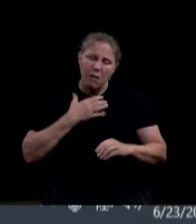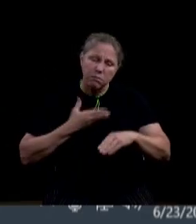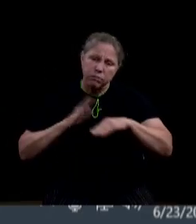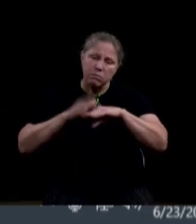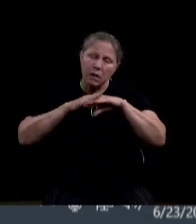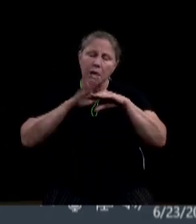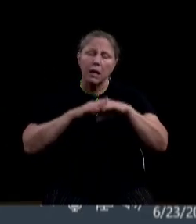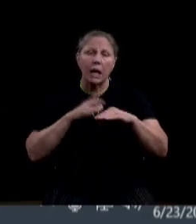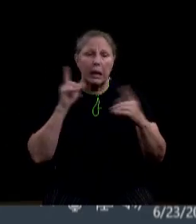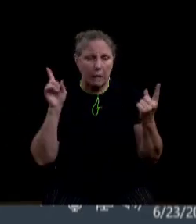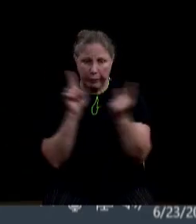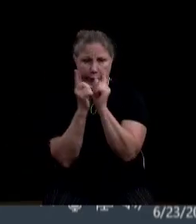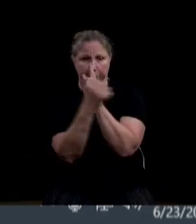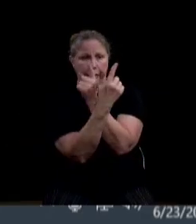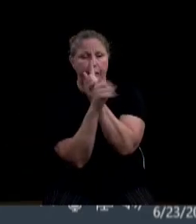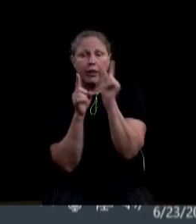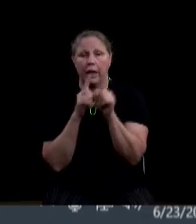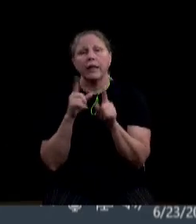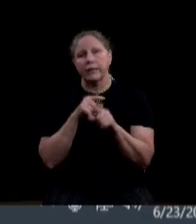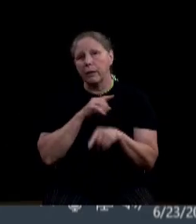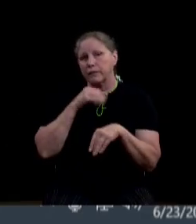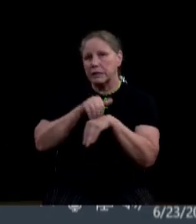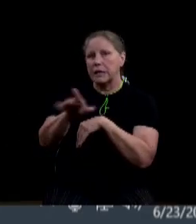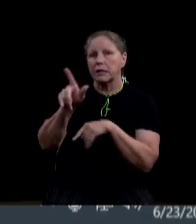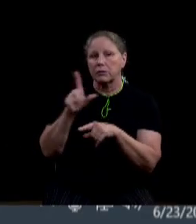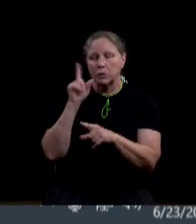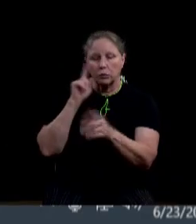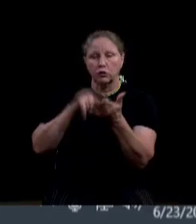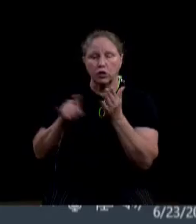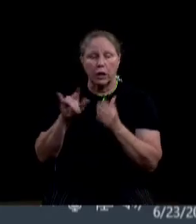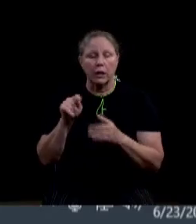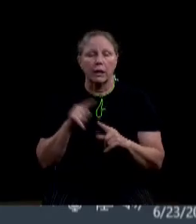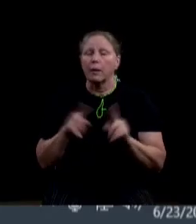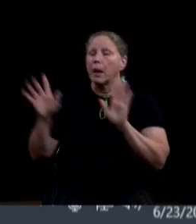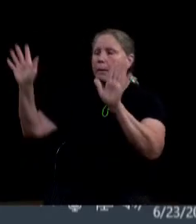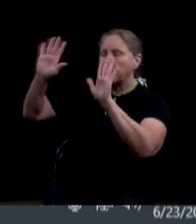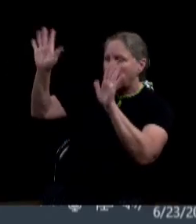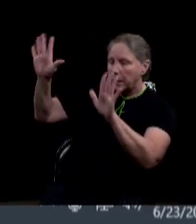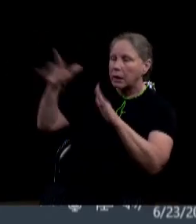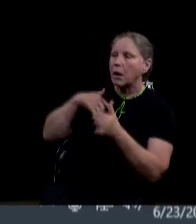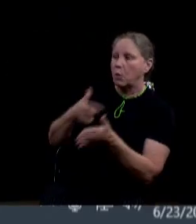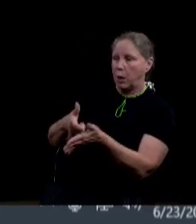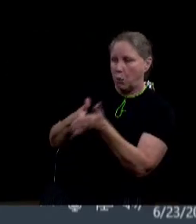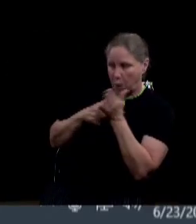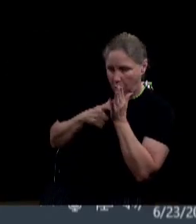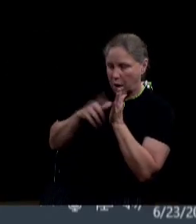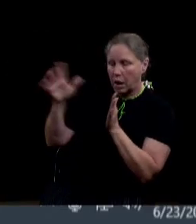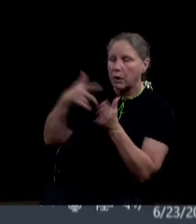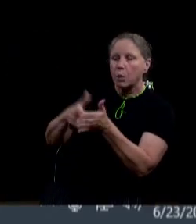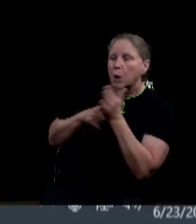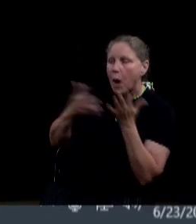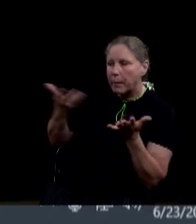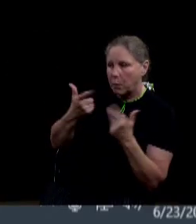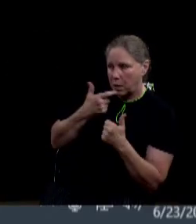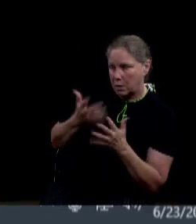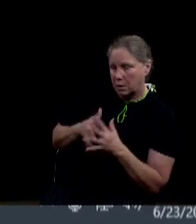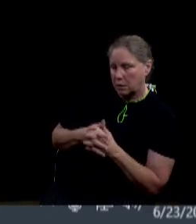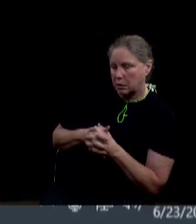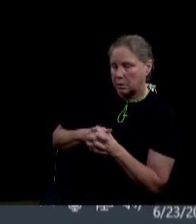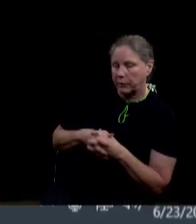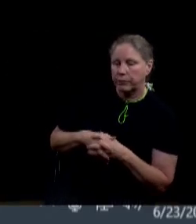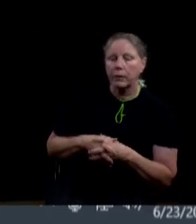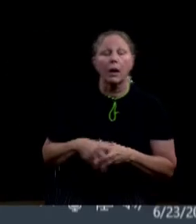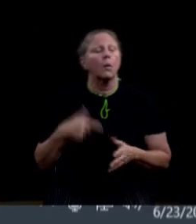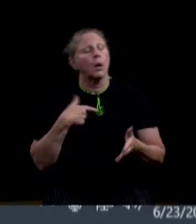to look at that. But we're requiring, what are we requiring exactly? So we're requiring that the businesses to put in place a